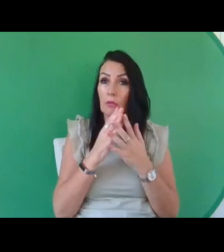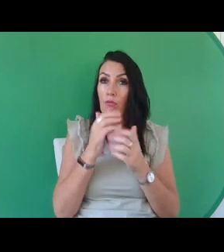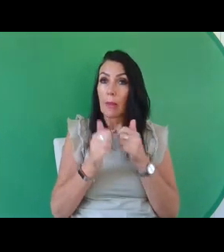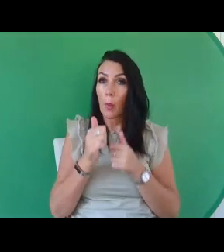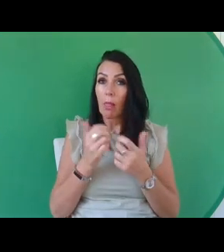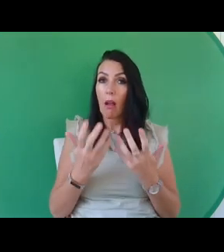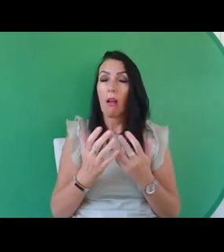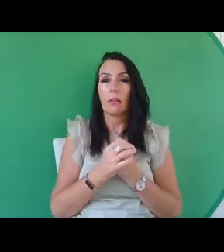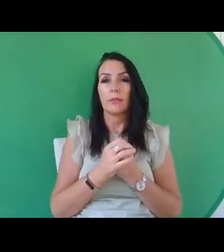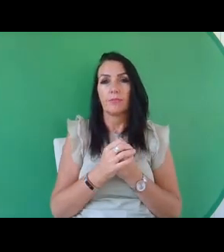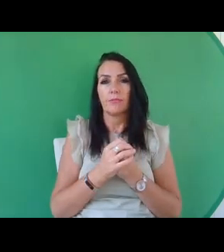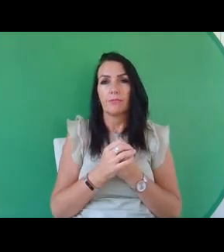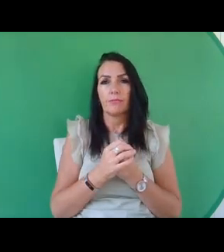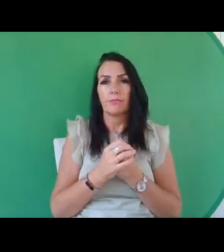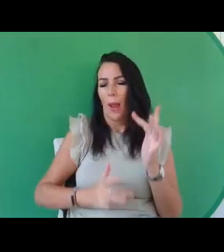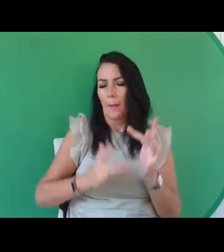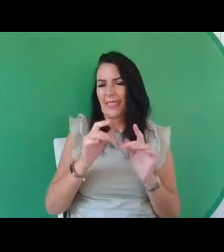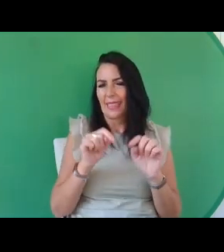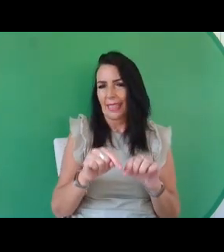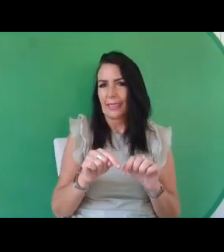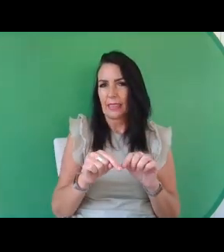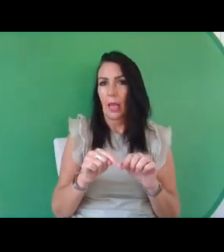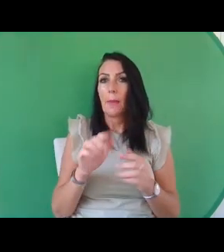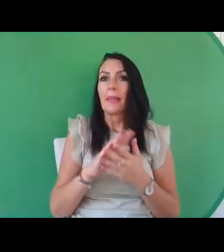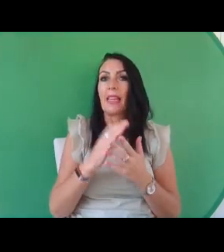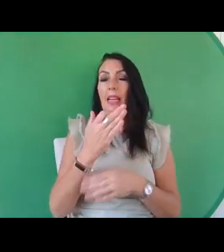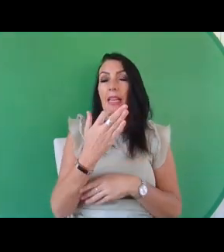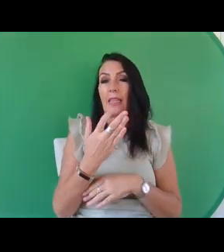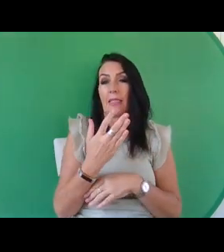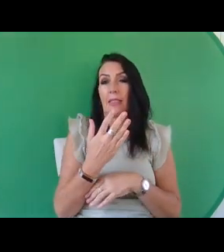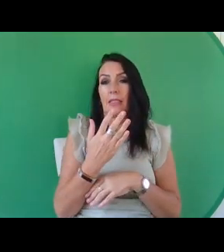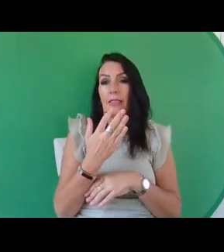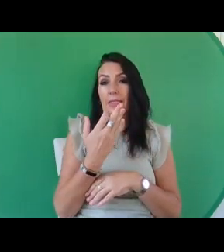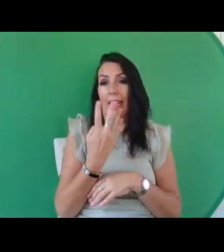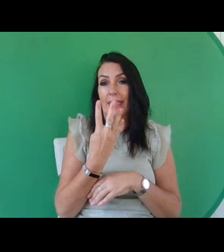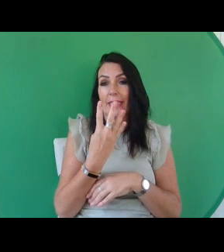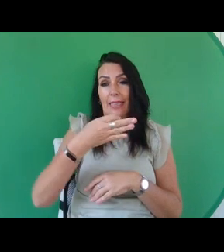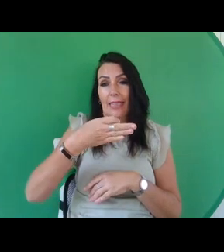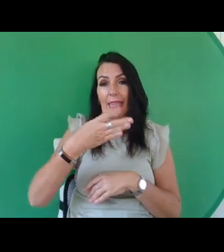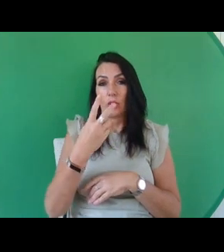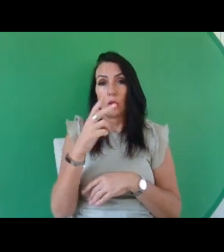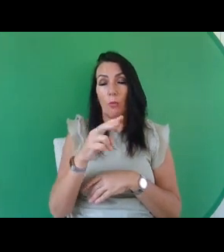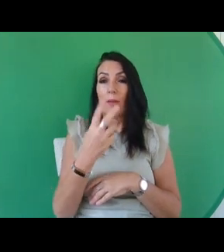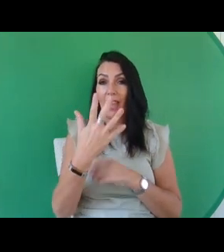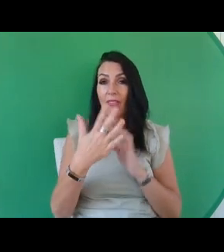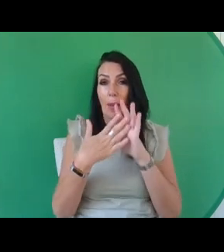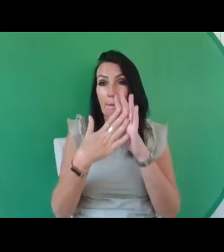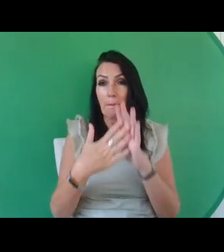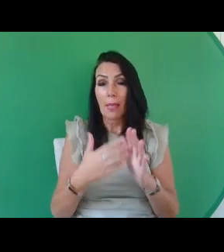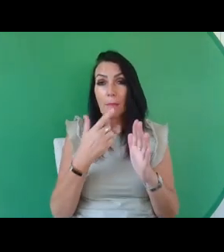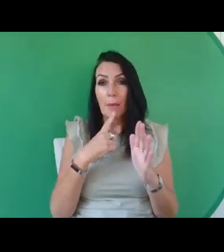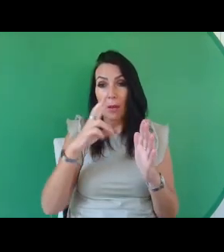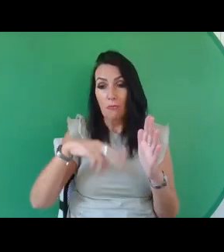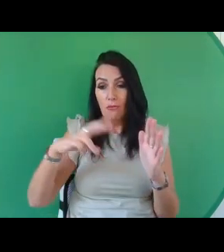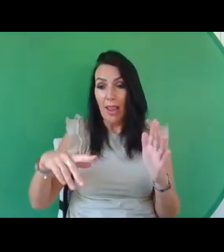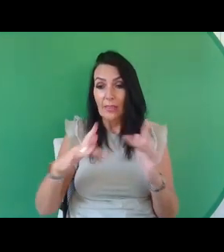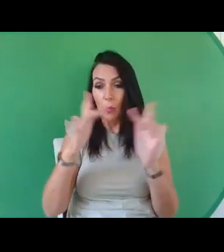EnergySavingTrust.org.uk attracted 2.95 million visitors last year as a trusted and impartial source of energy saving